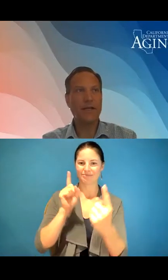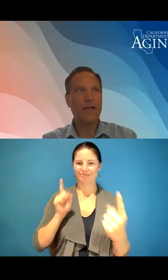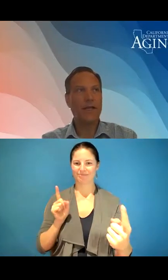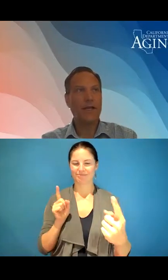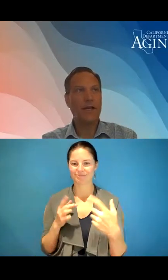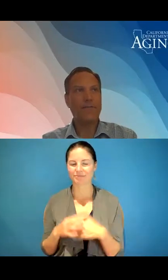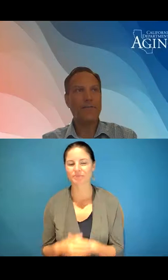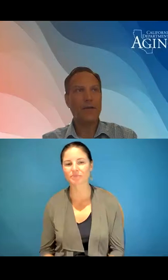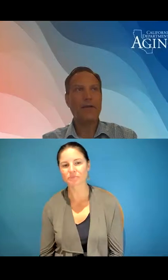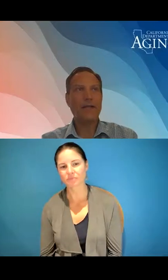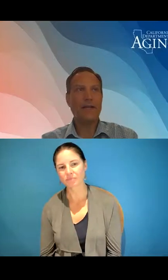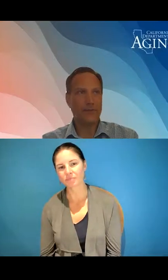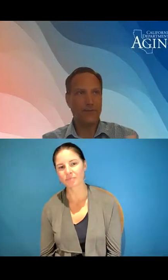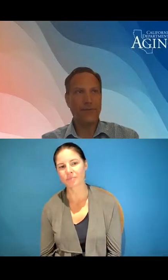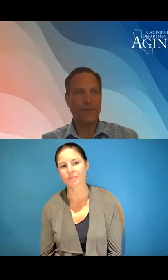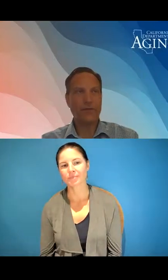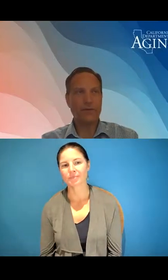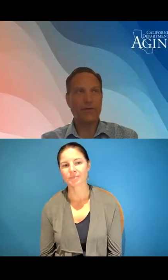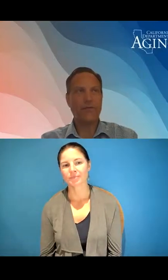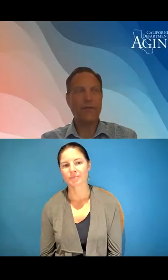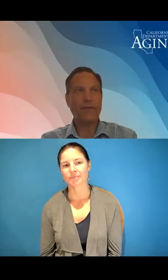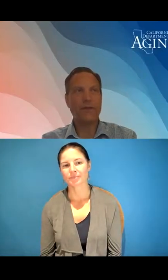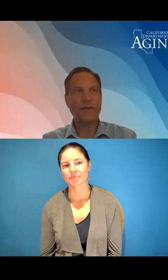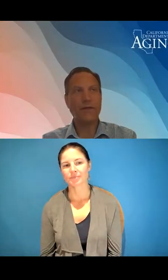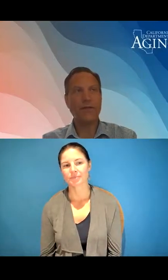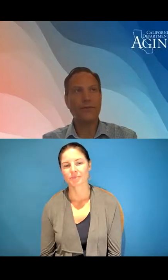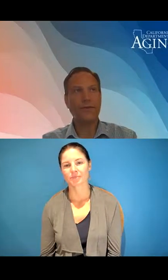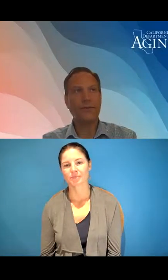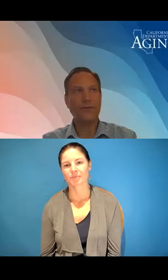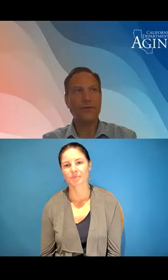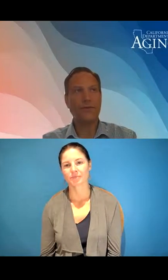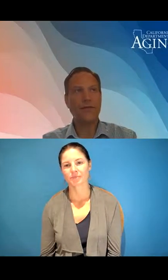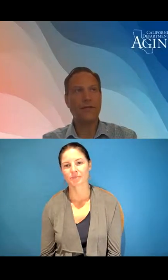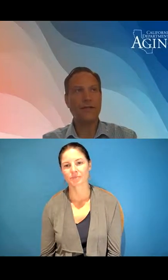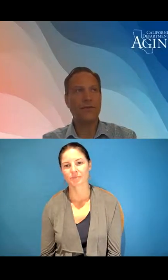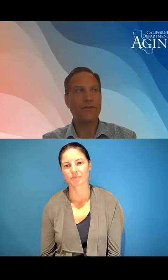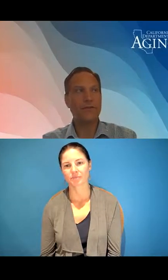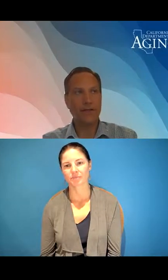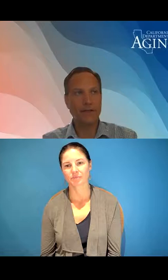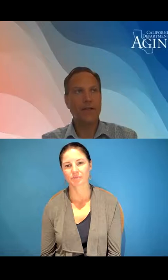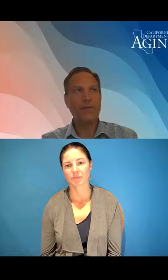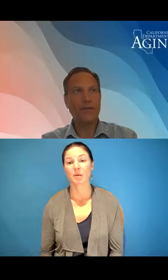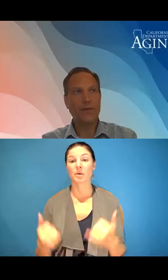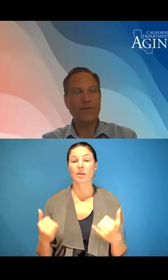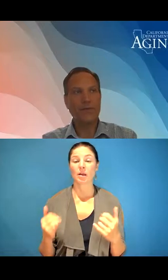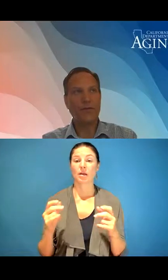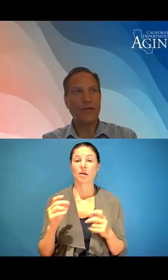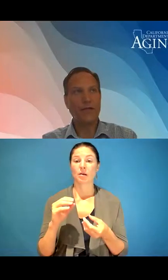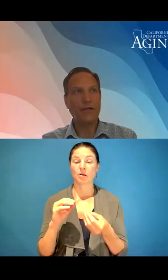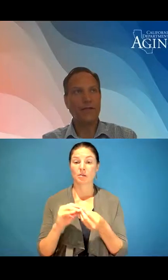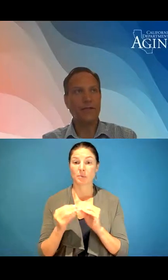distancing. But now that people are, you know, the numbers of people who are vaccinated are increasing, we hope